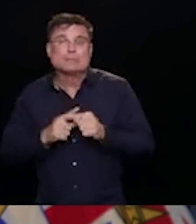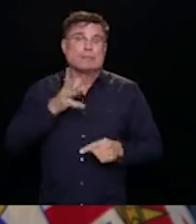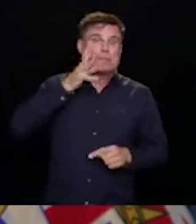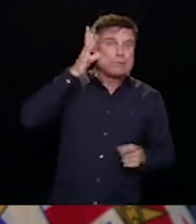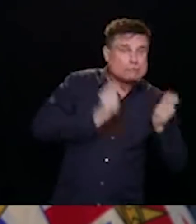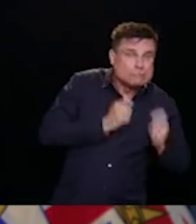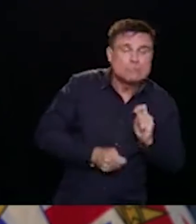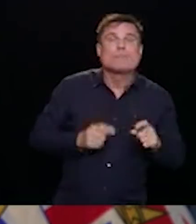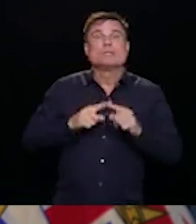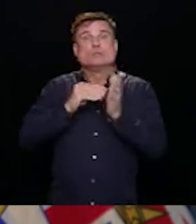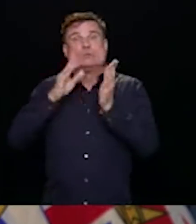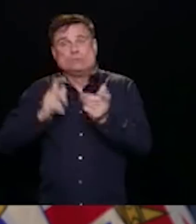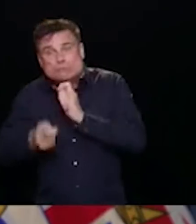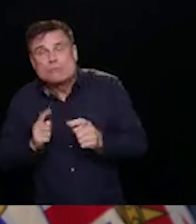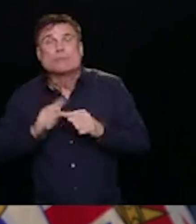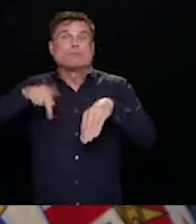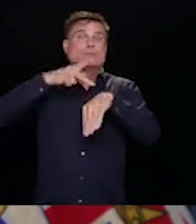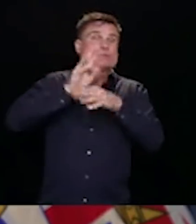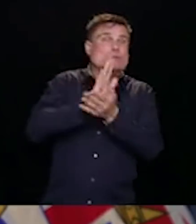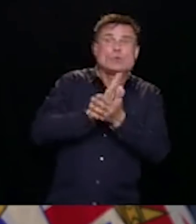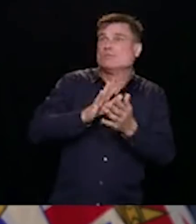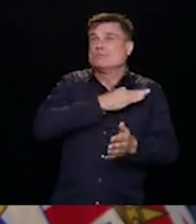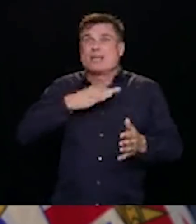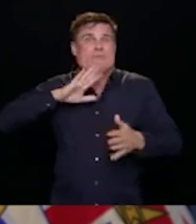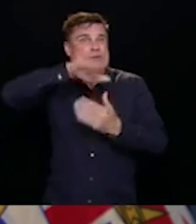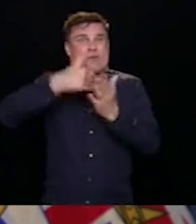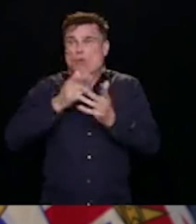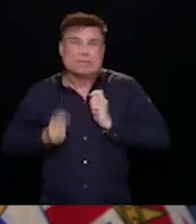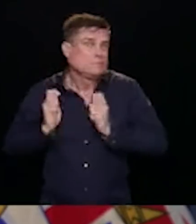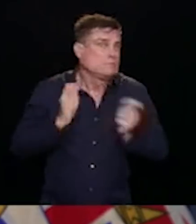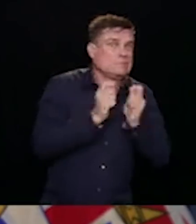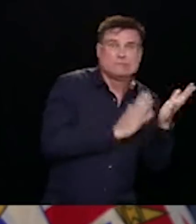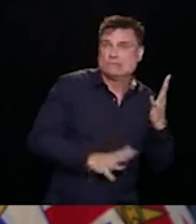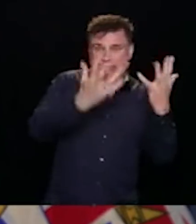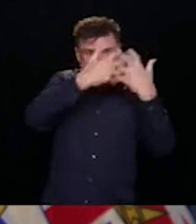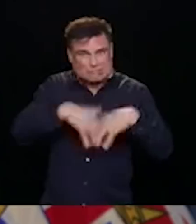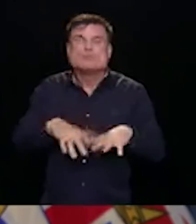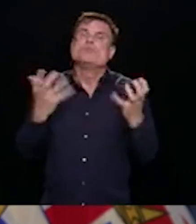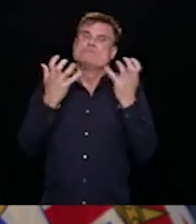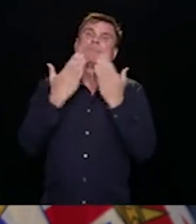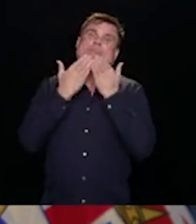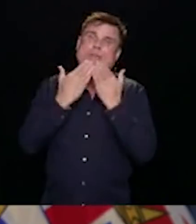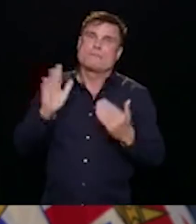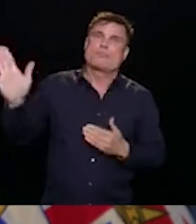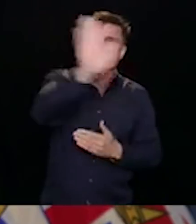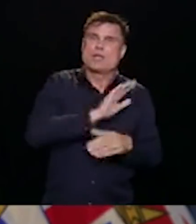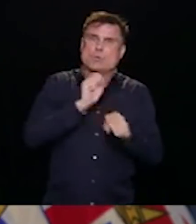really just want to commend everybody for persevering, for working together, to making